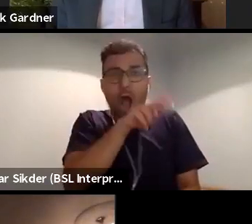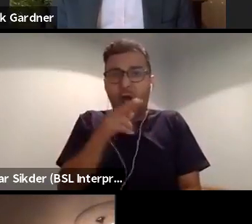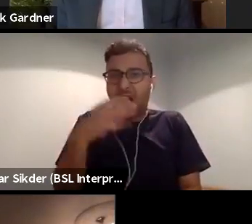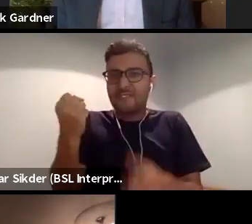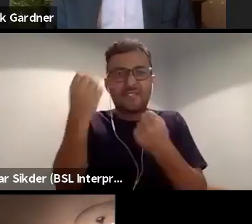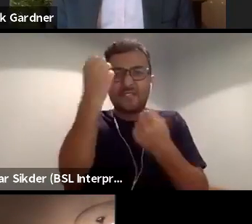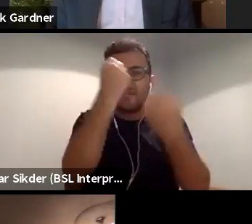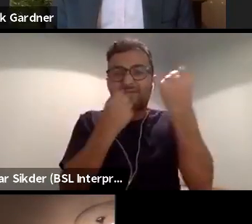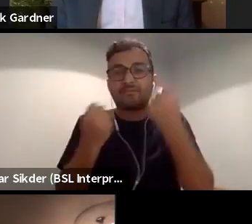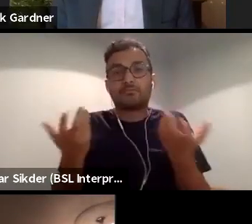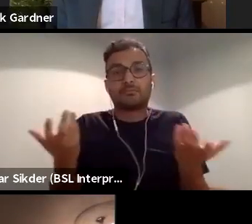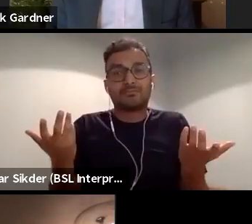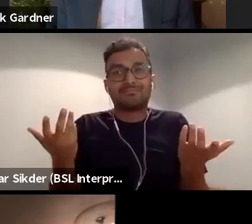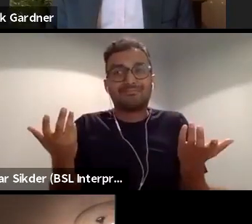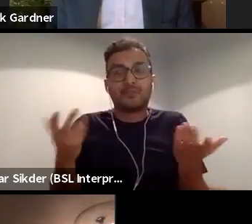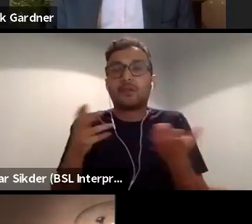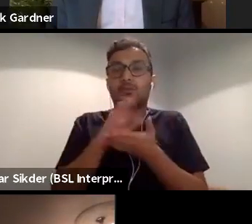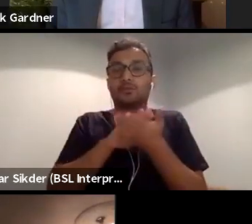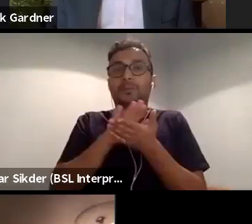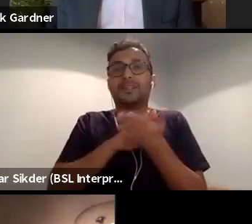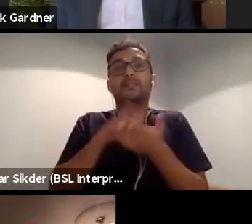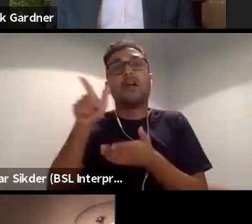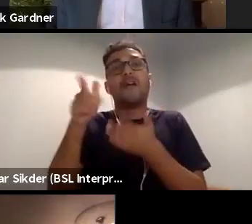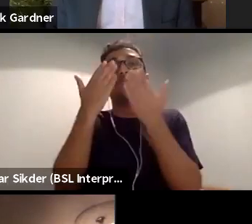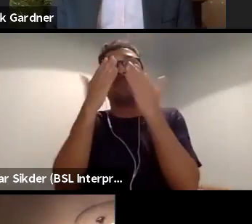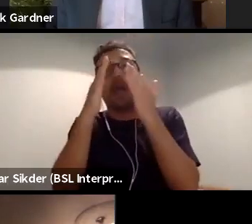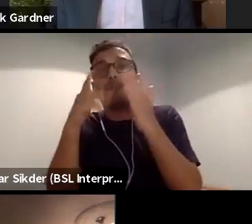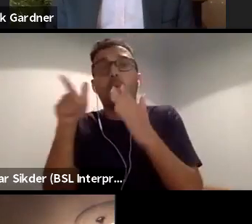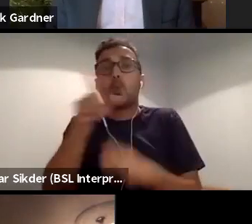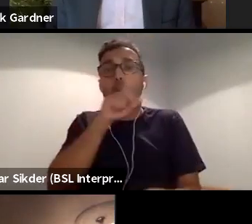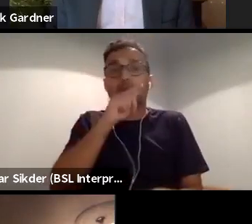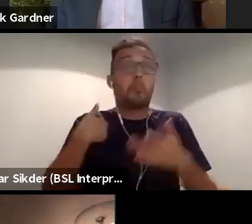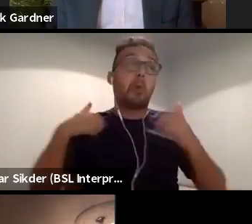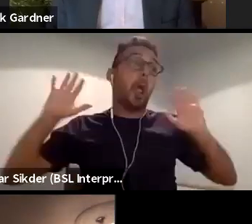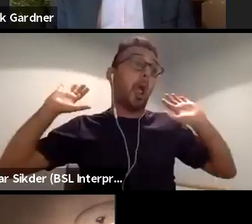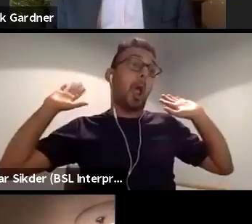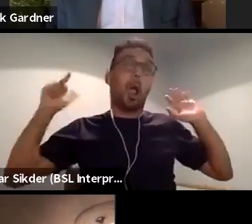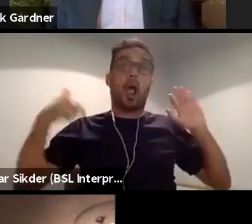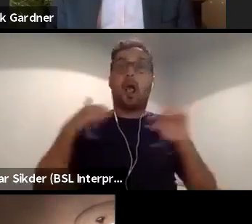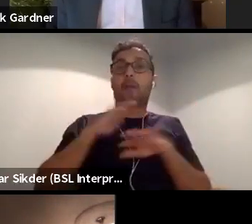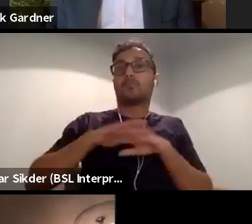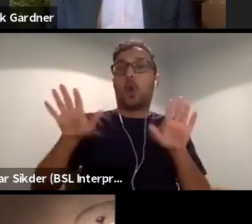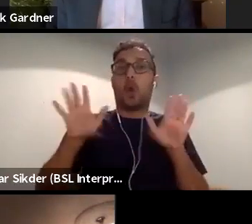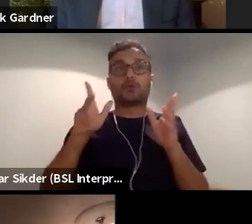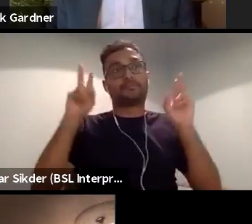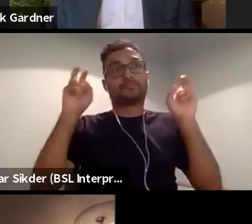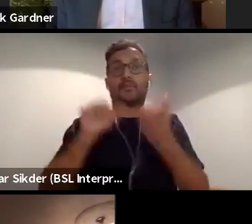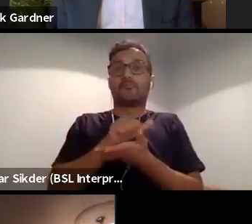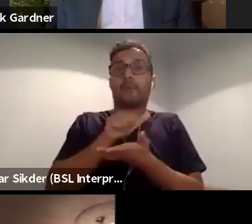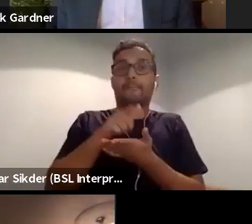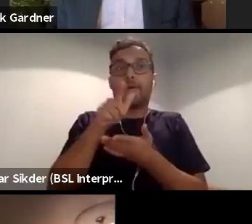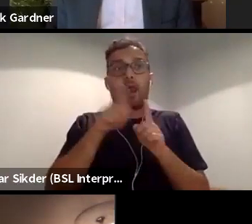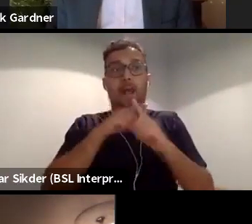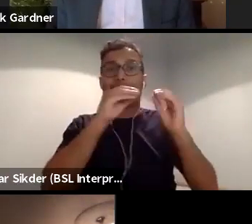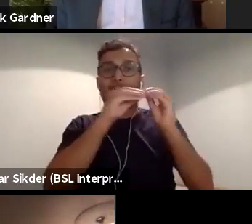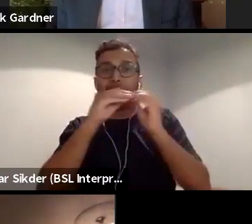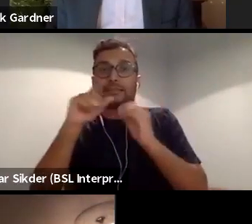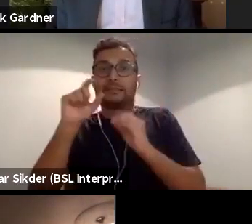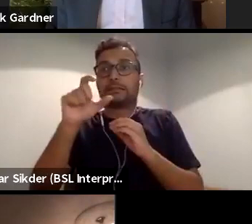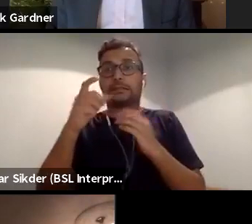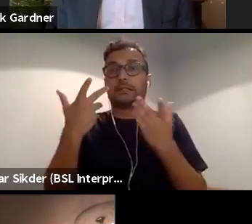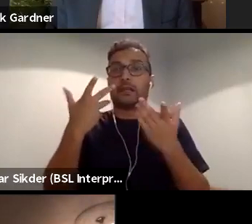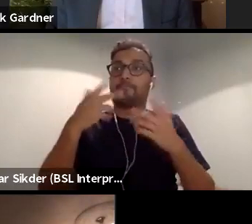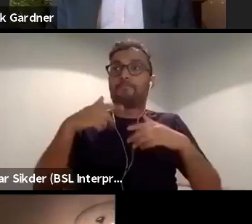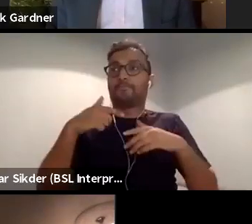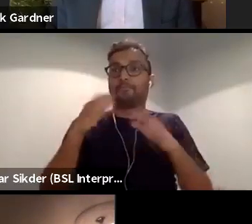excuse that they are not publishers or broadcasters like any of the news organizations we work for here. They say that they are